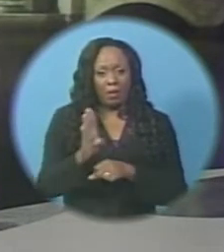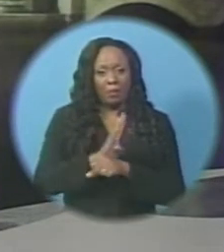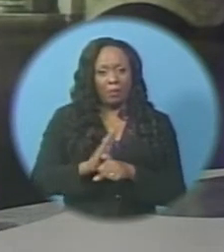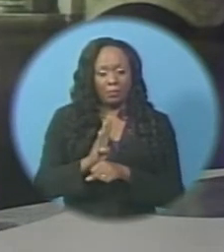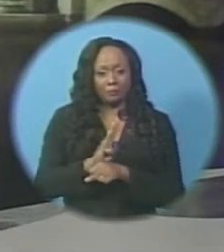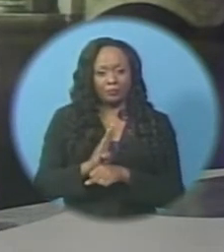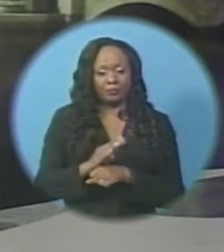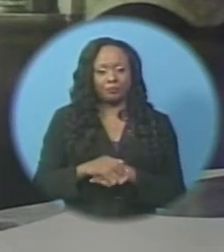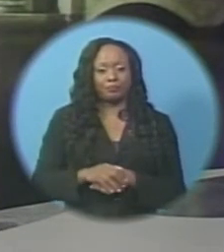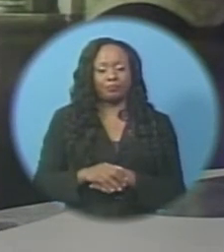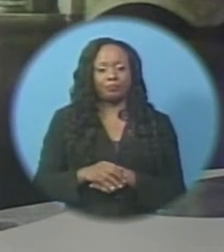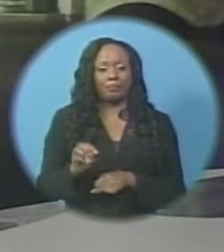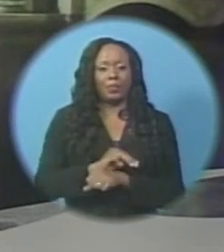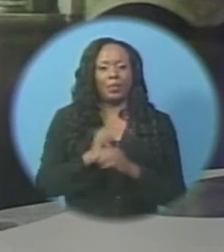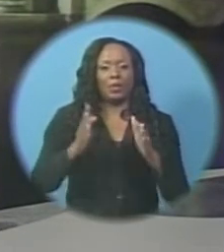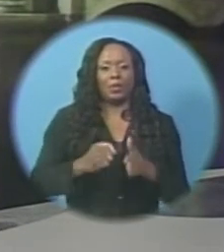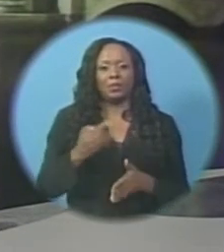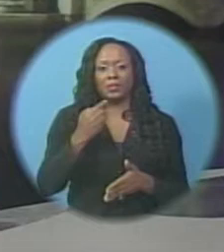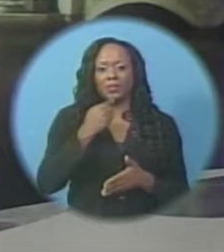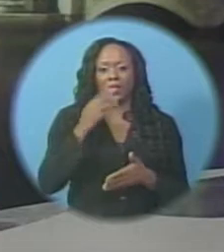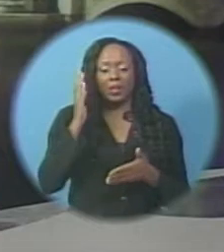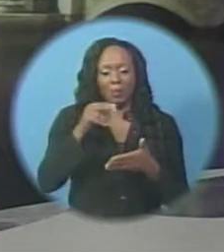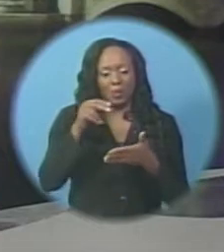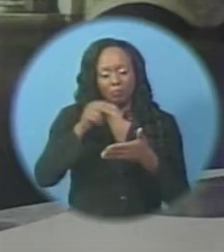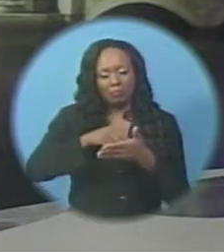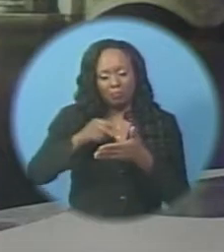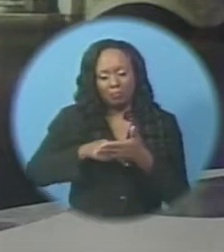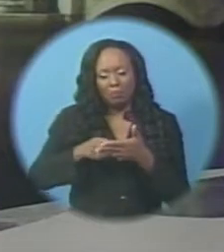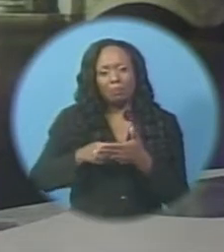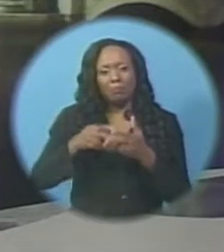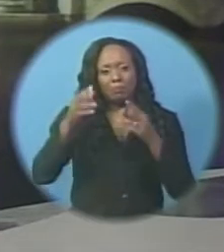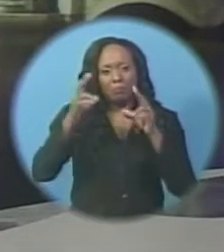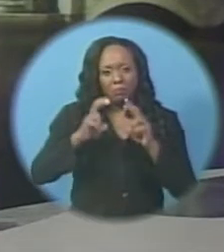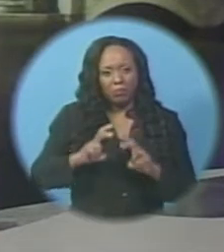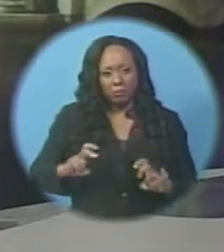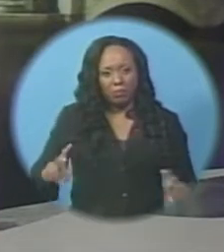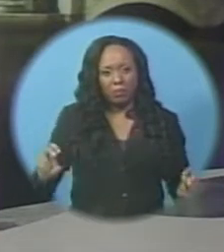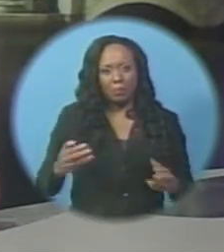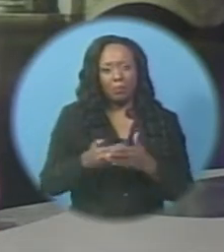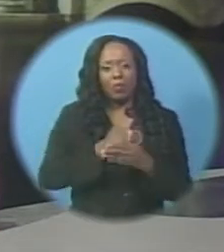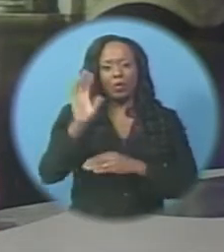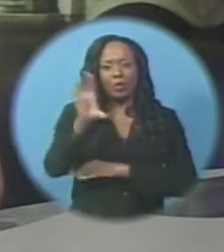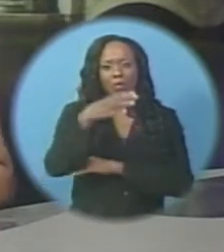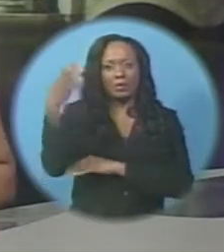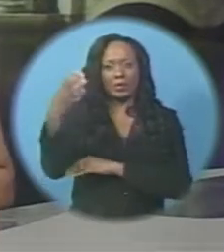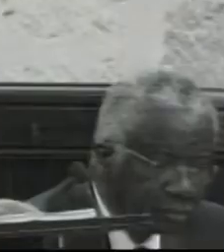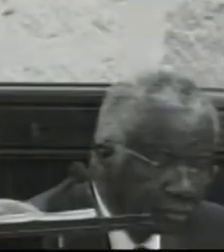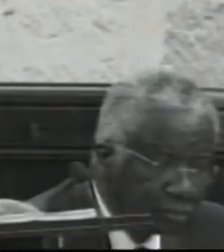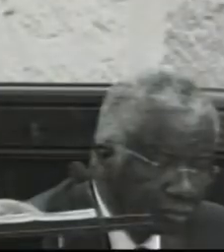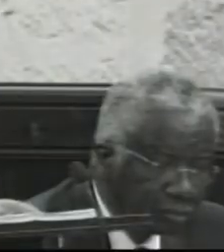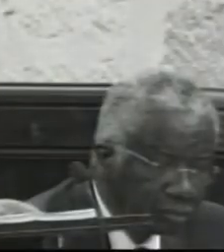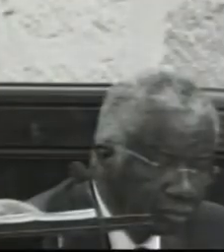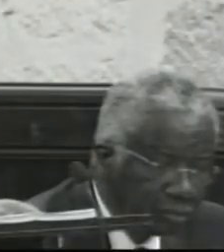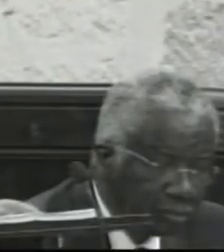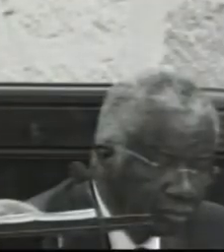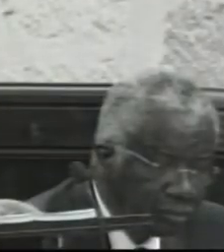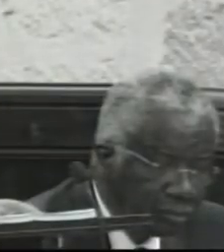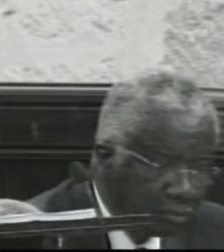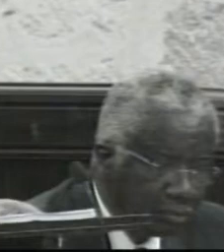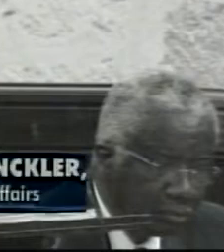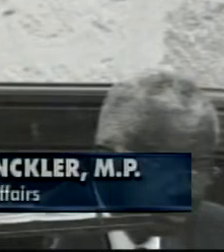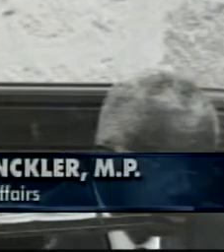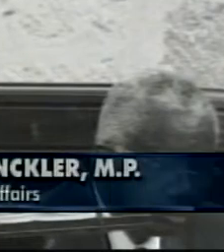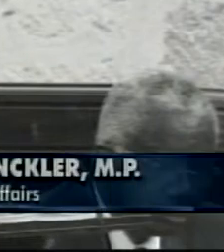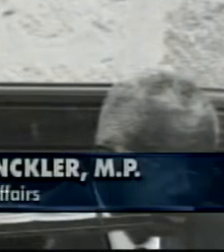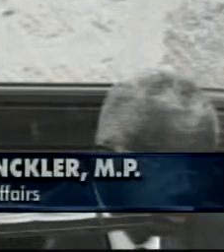3 months with an anticipation of the measures being in place before Christmas. This proposal, sir,